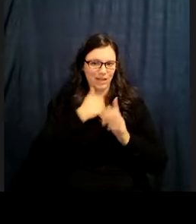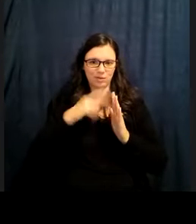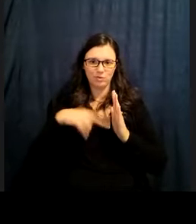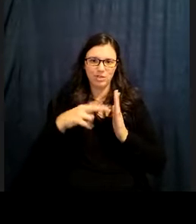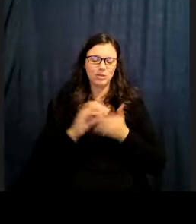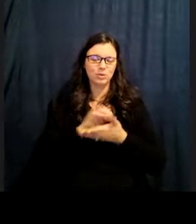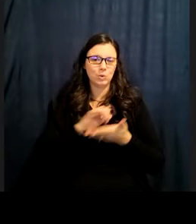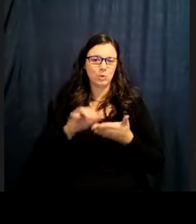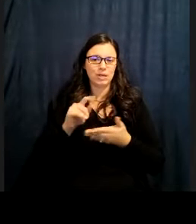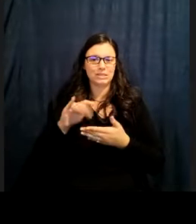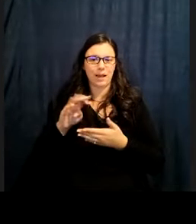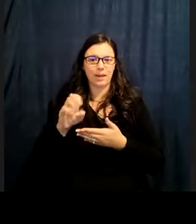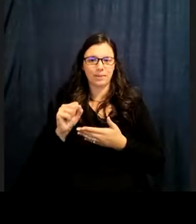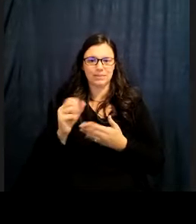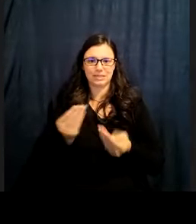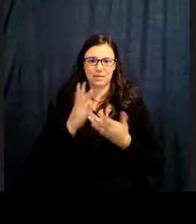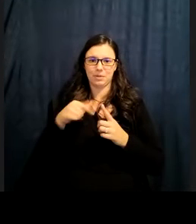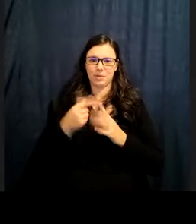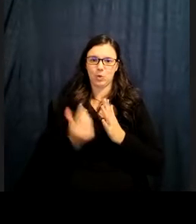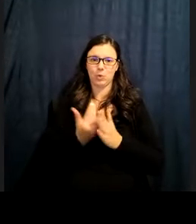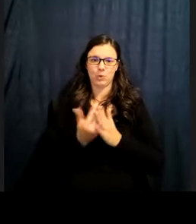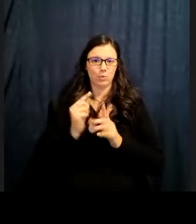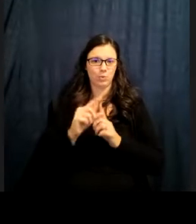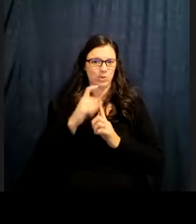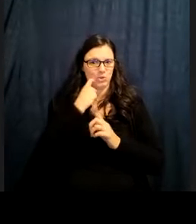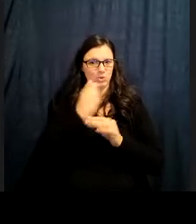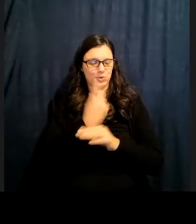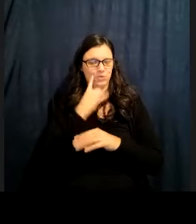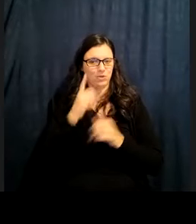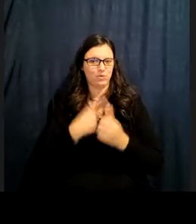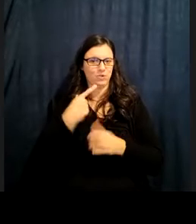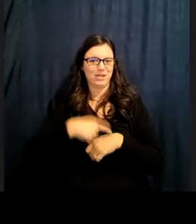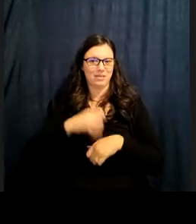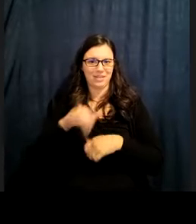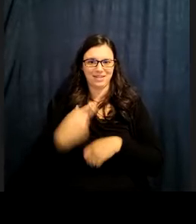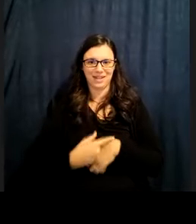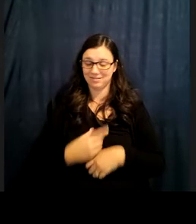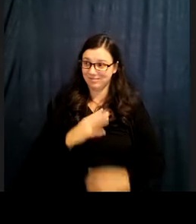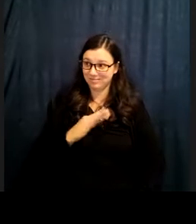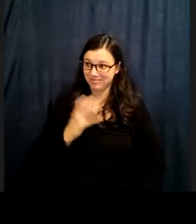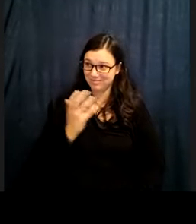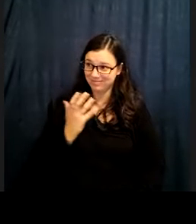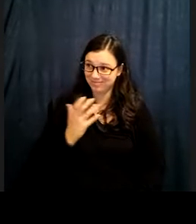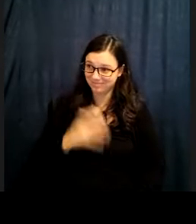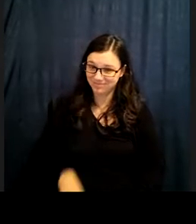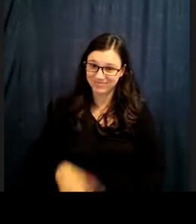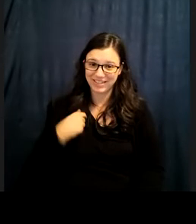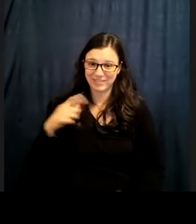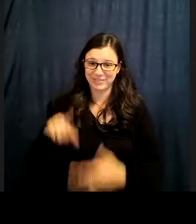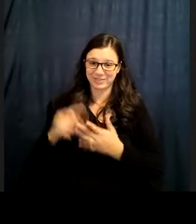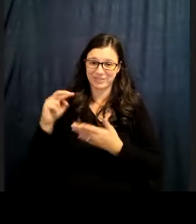Times briefs and it tells me about a new word that was just used for the first time that day. Oh, wow. I'll have to start looking at